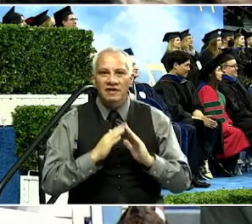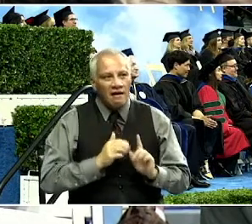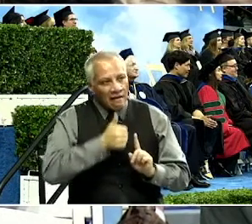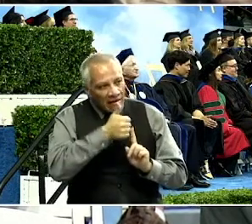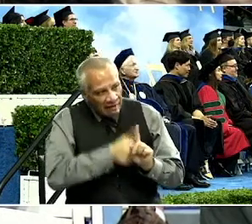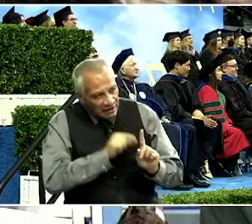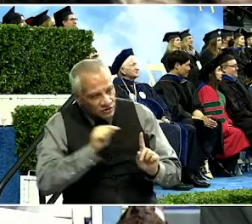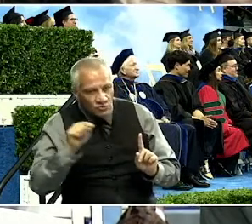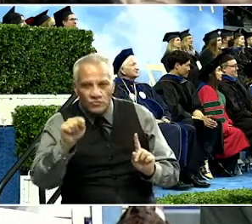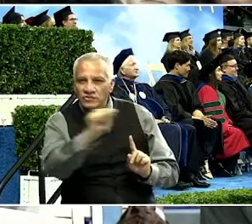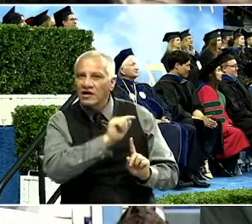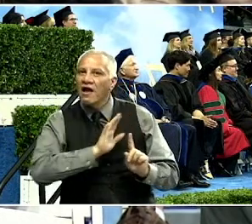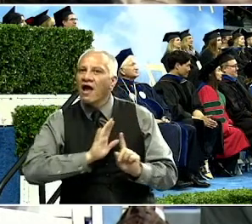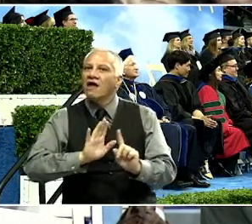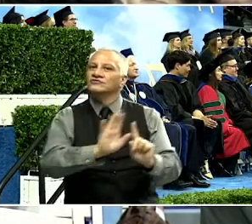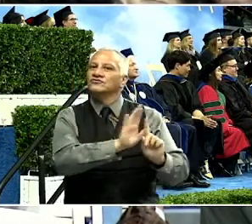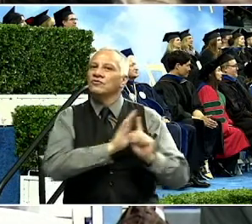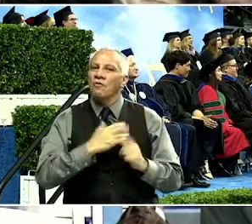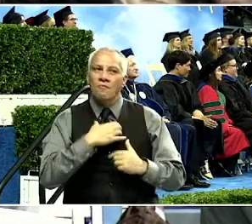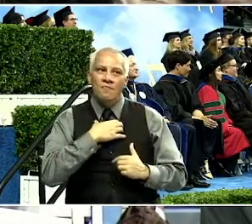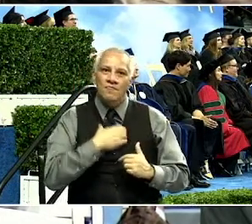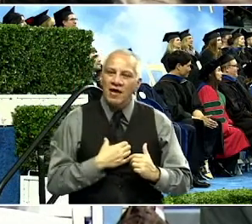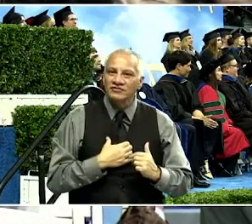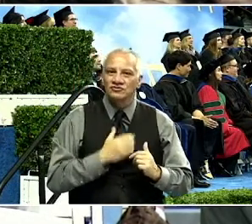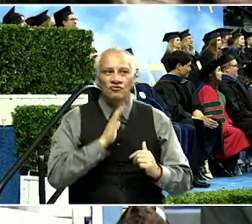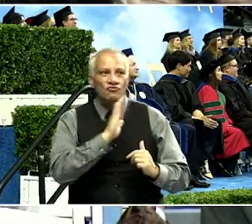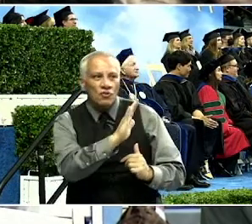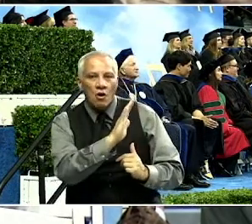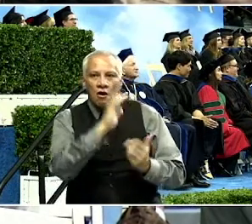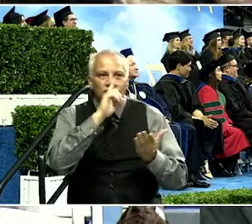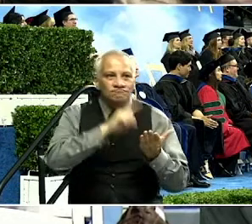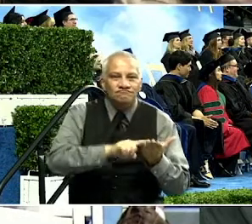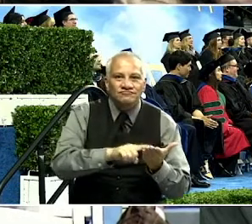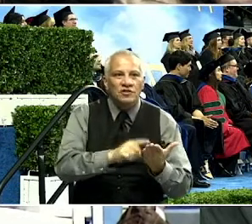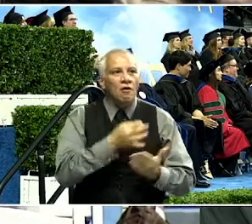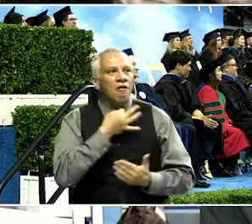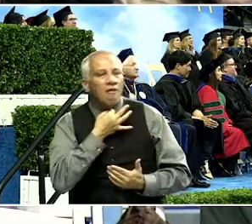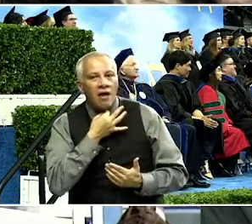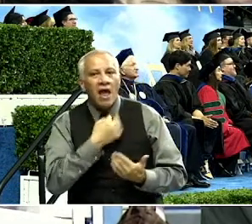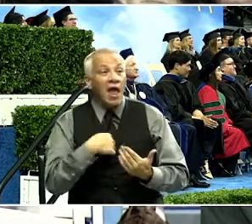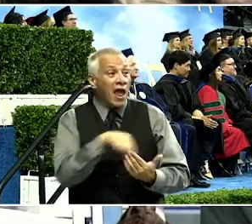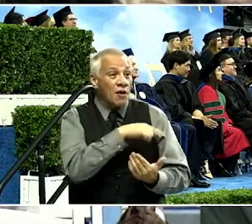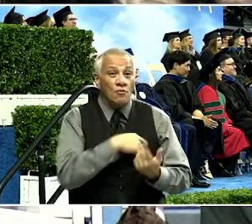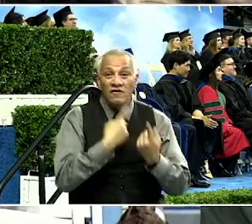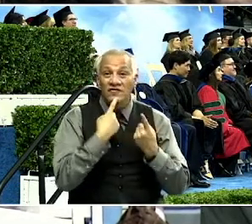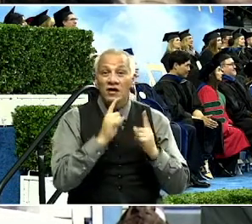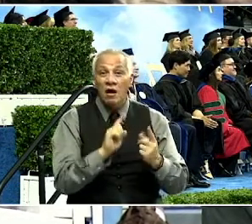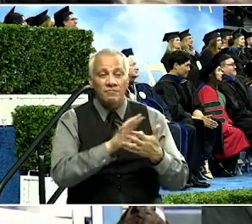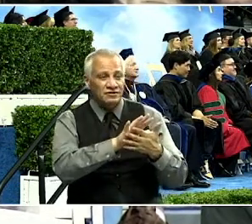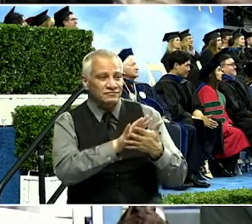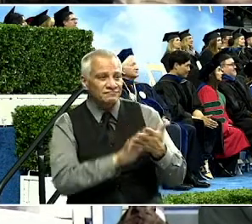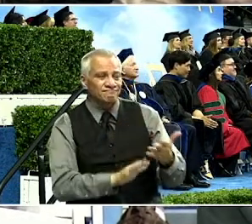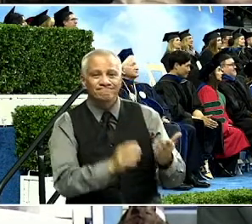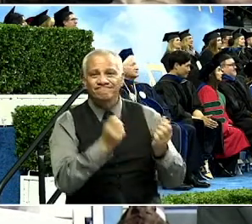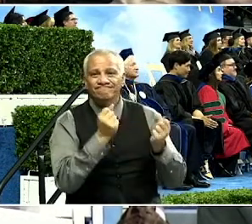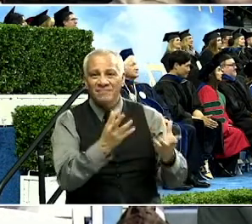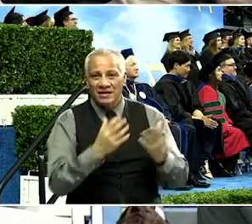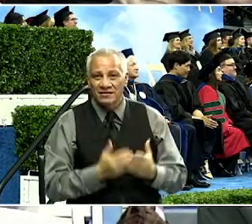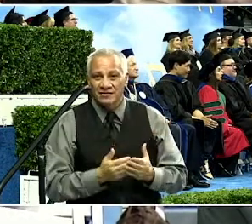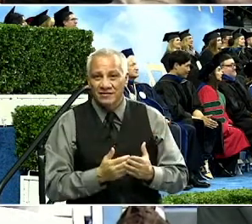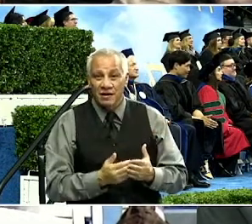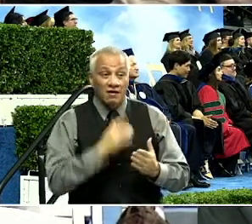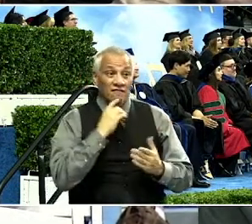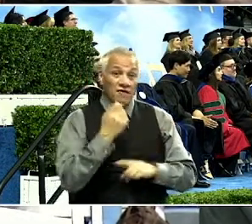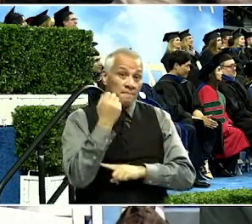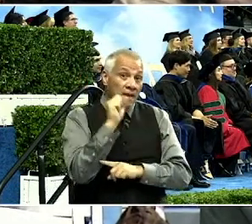one of us has our own unique passions and interests, and we have been able to accomplish so much with them. From